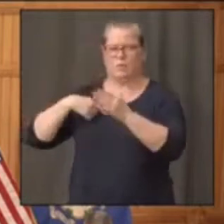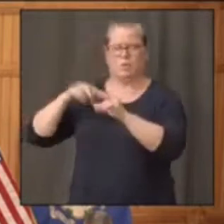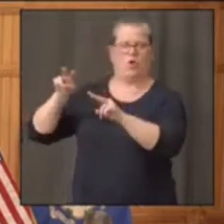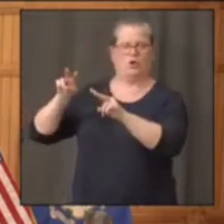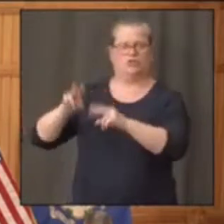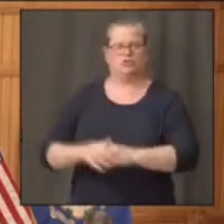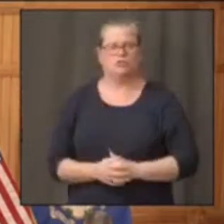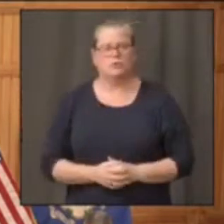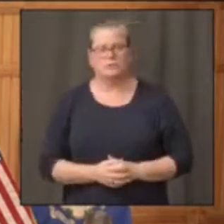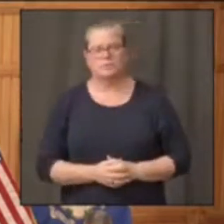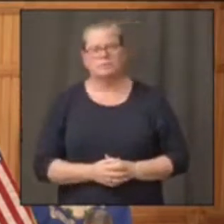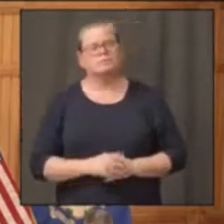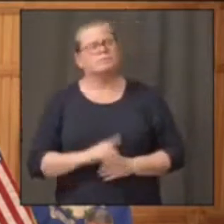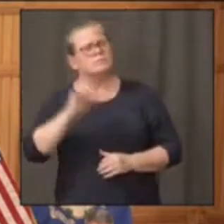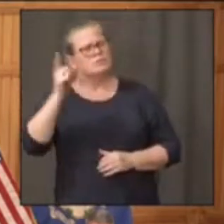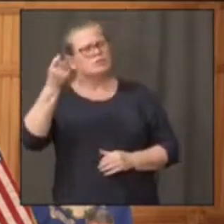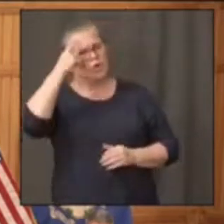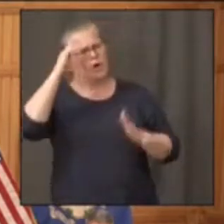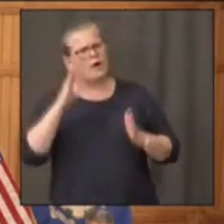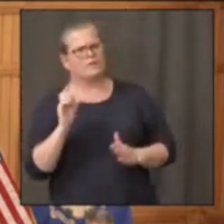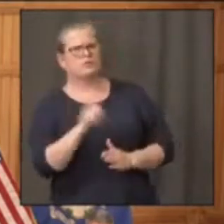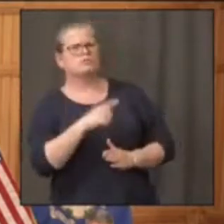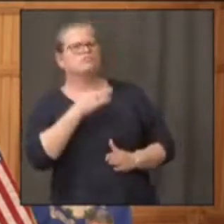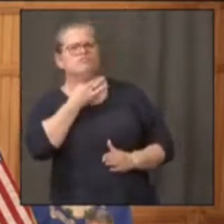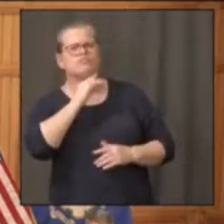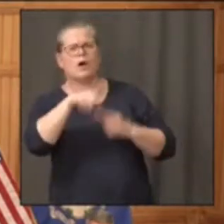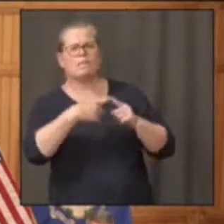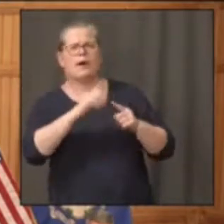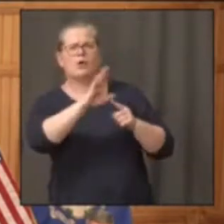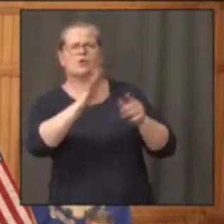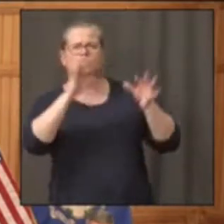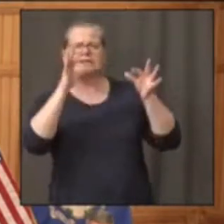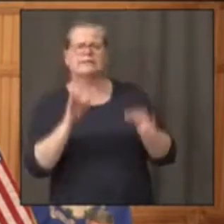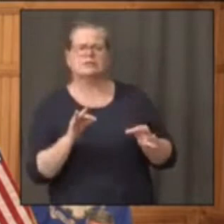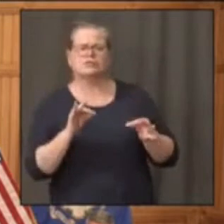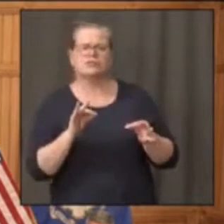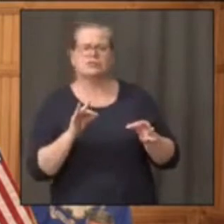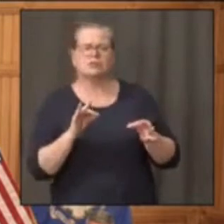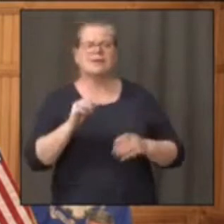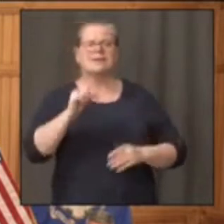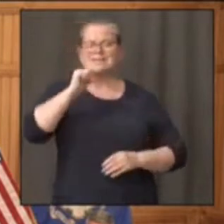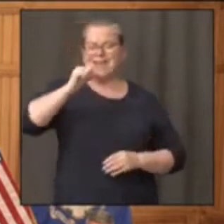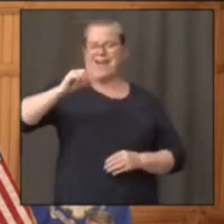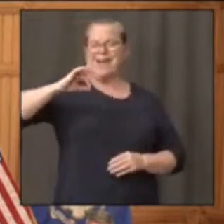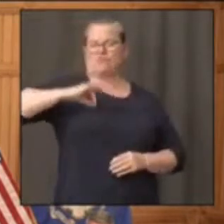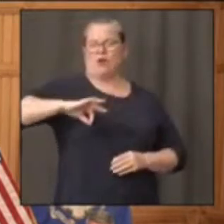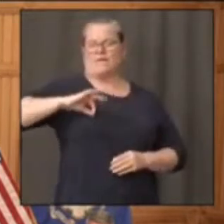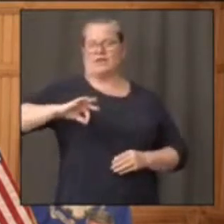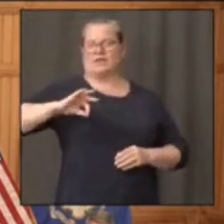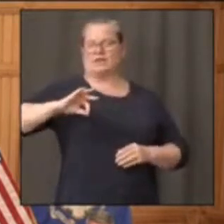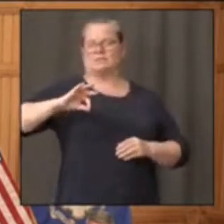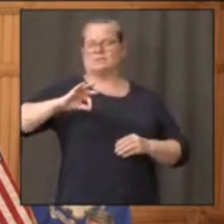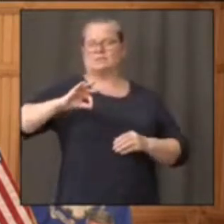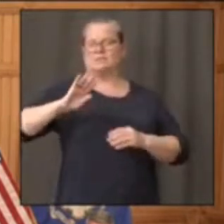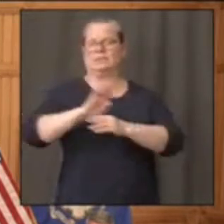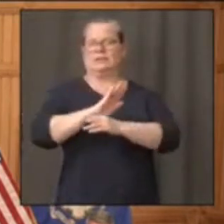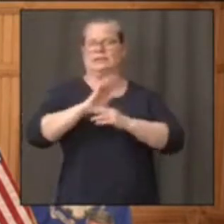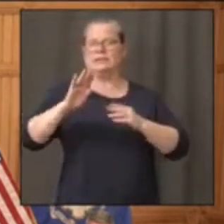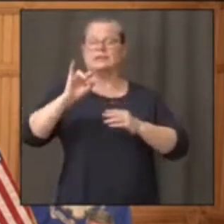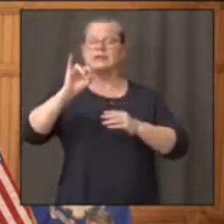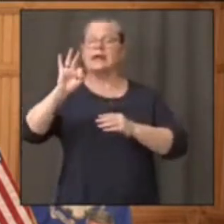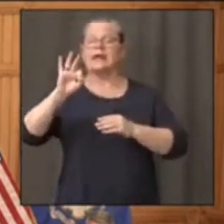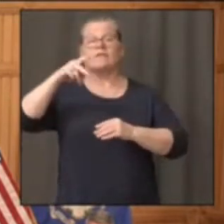not give nonprofits any coronavirus relief fund if they've received a PPP